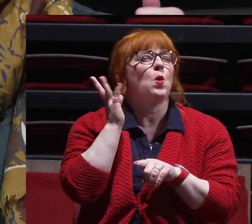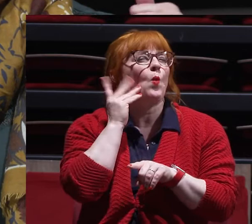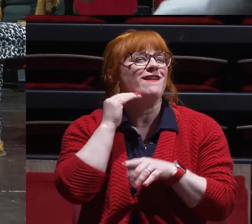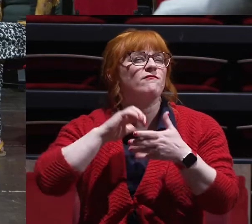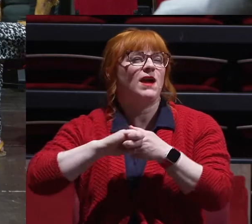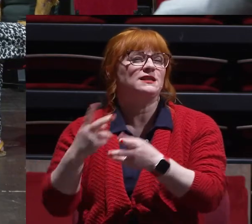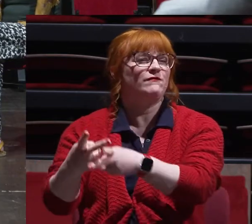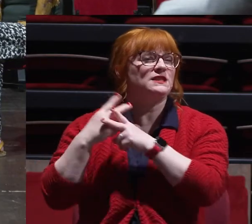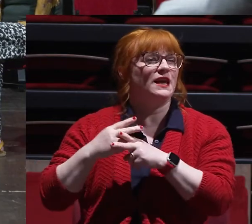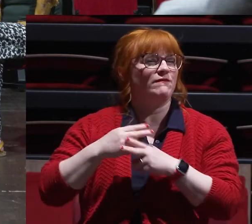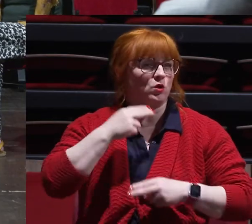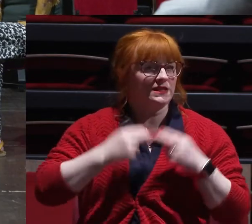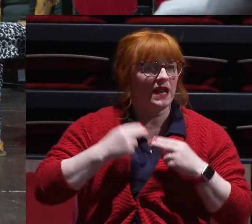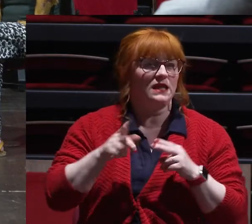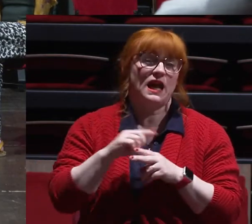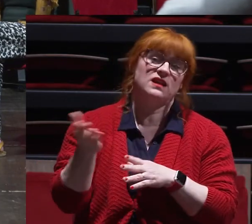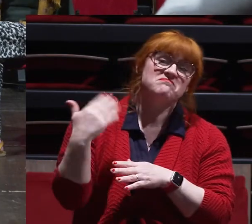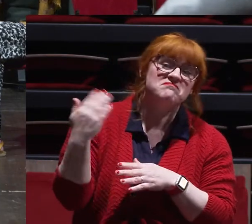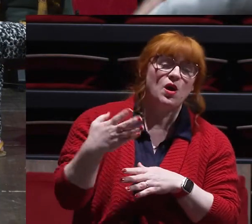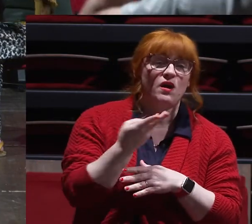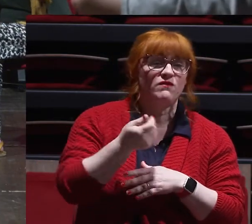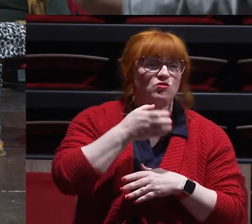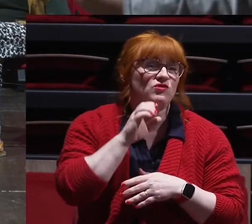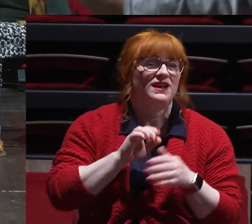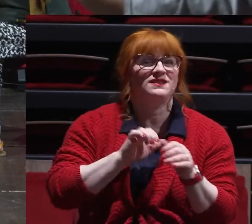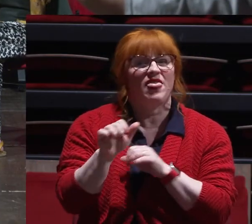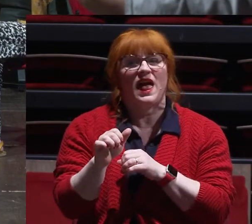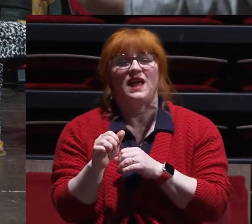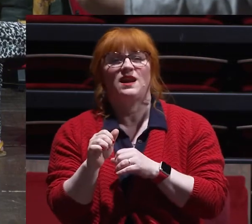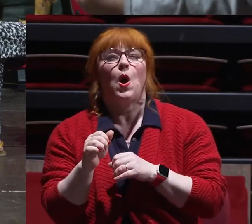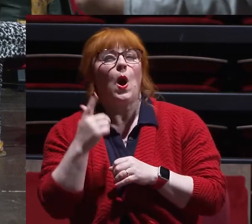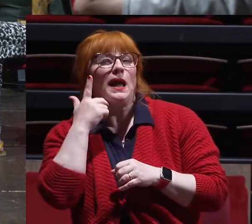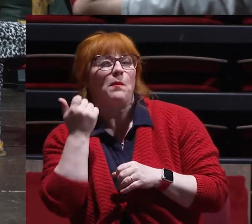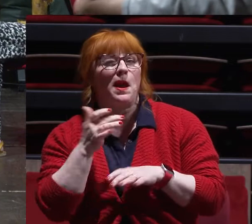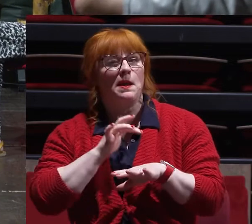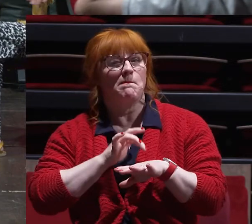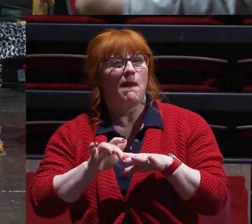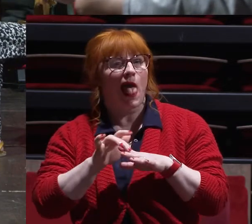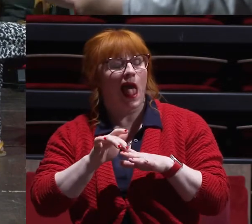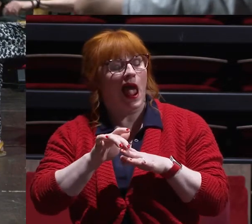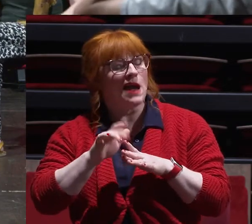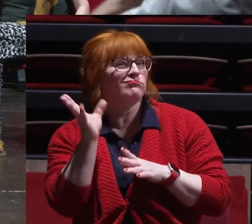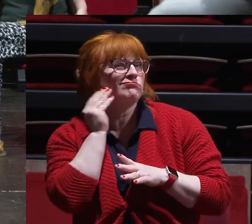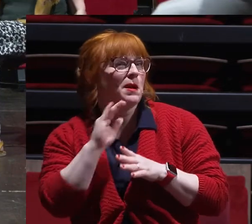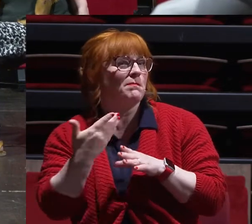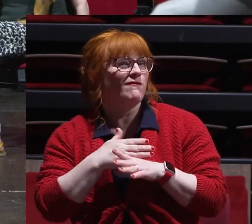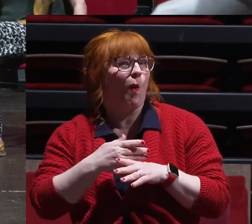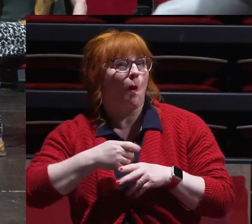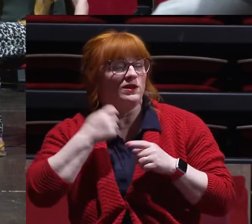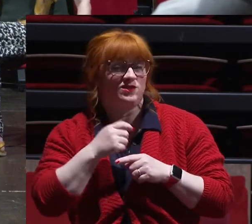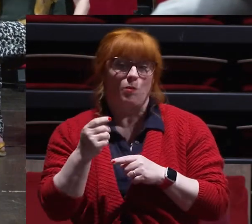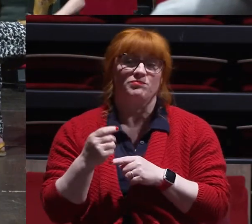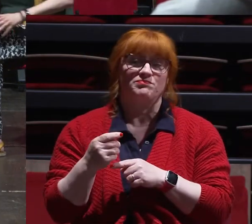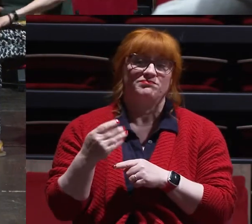for dinner, give them a few drinks, and then say, oh, could we just do a play reading before putting? Oh,